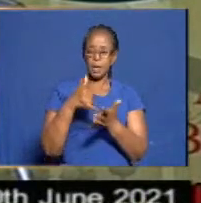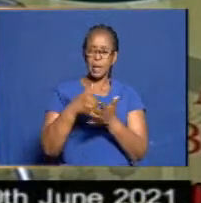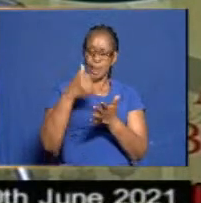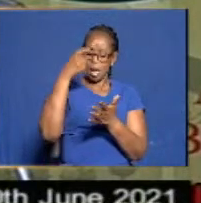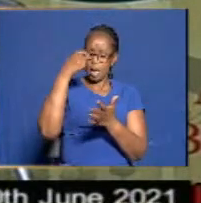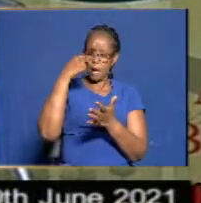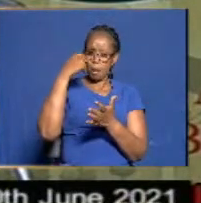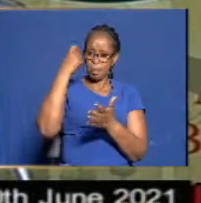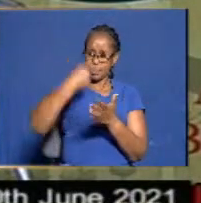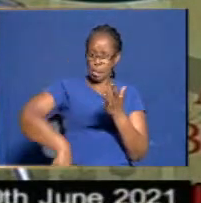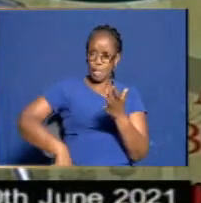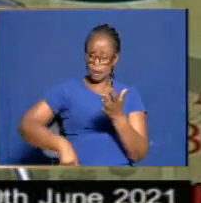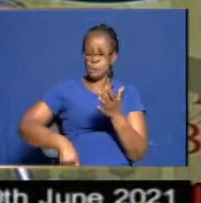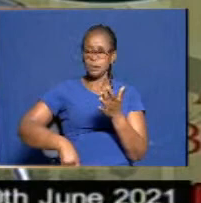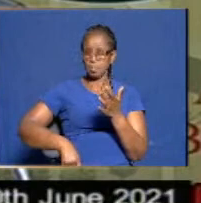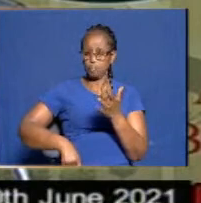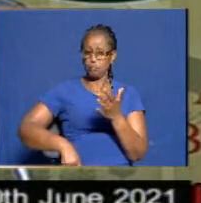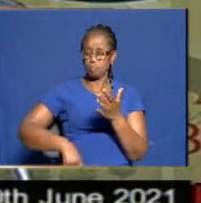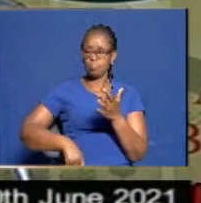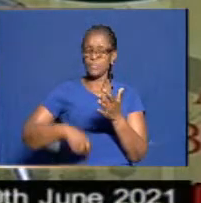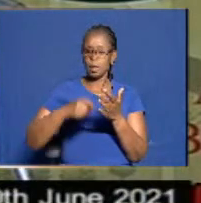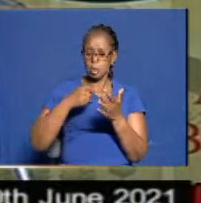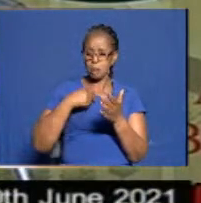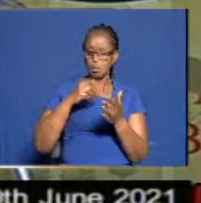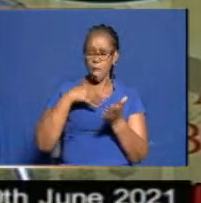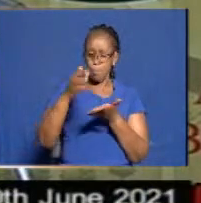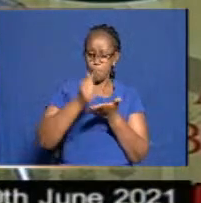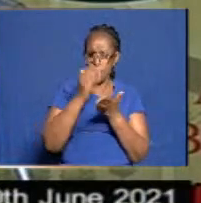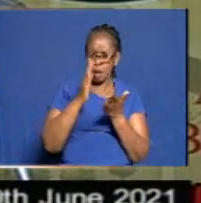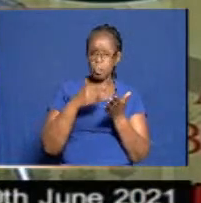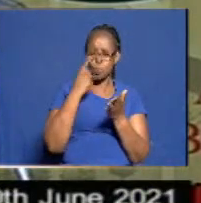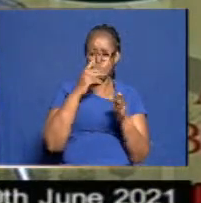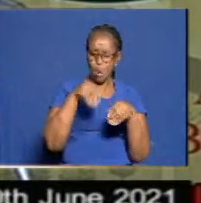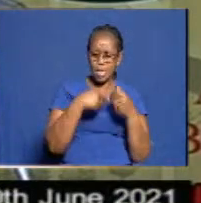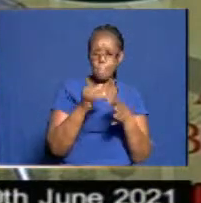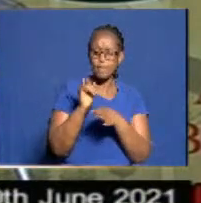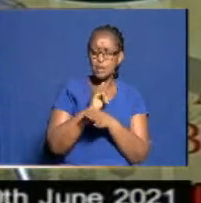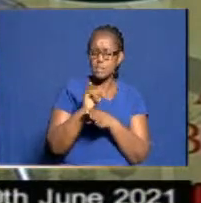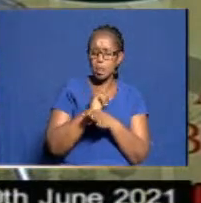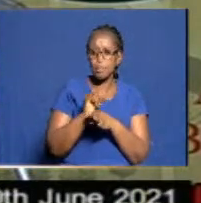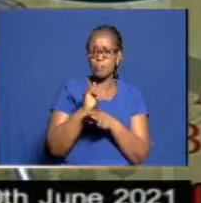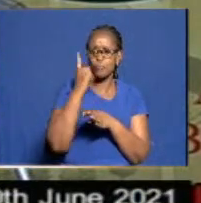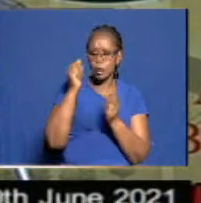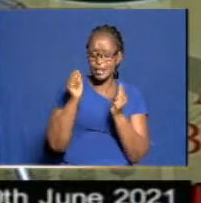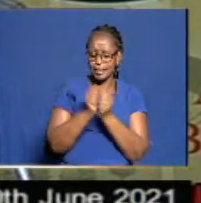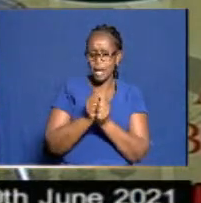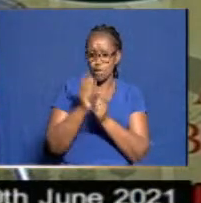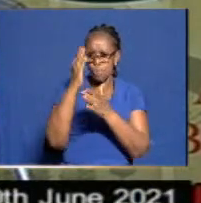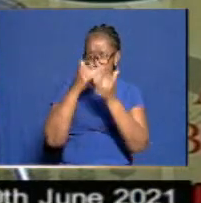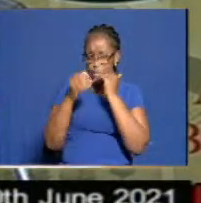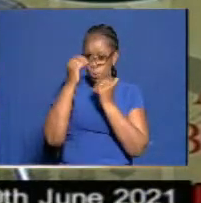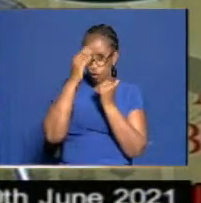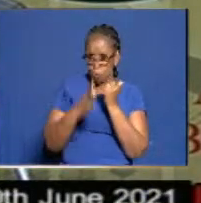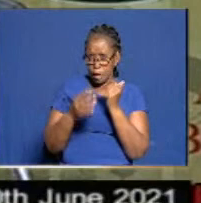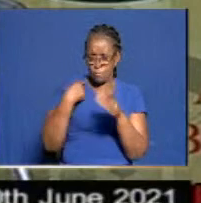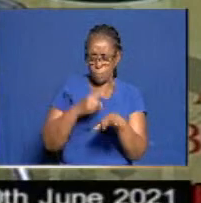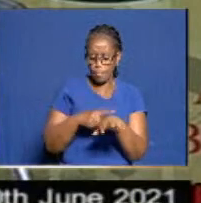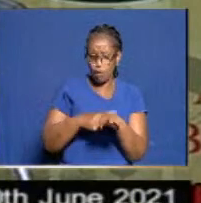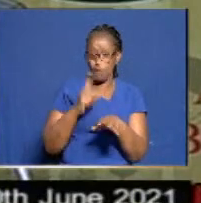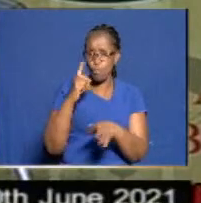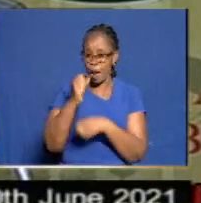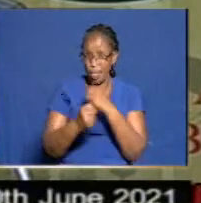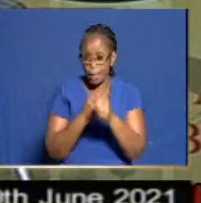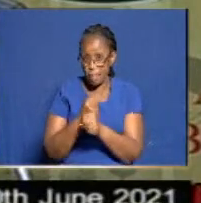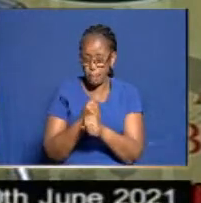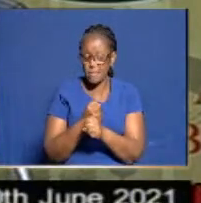for a tax rebate to employers who offer internship to a minimum of 10 university graduates for a period of 1 year.